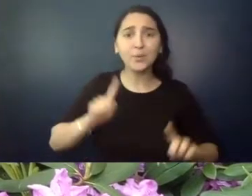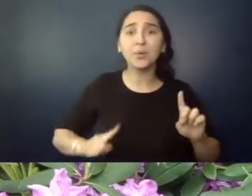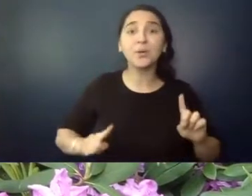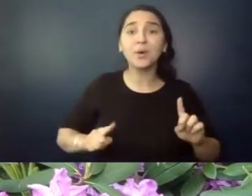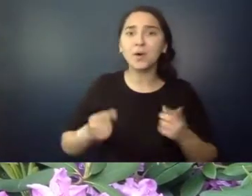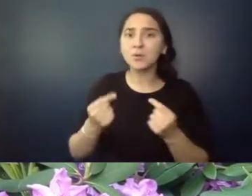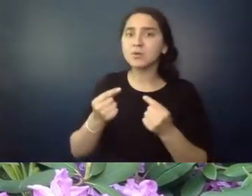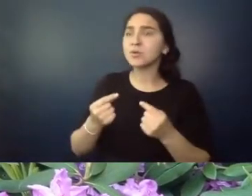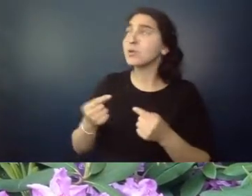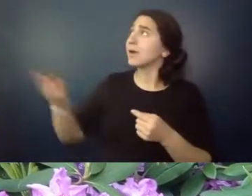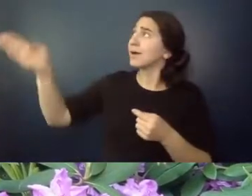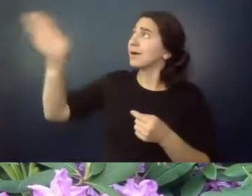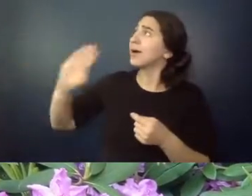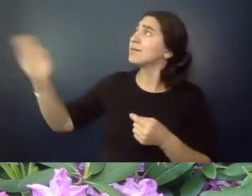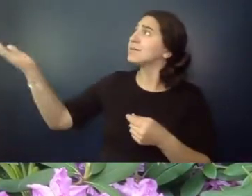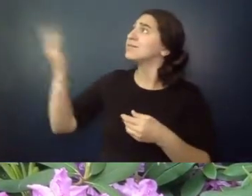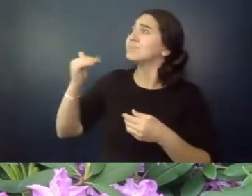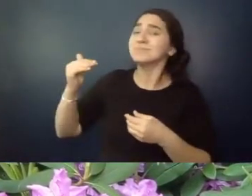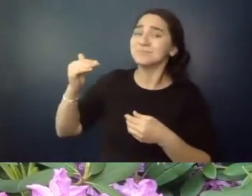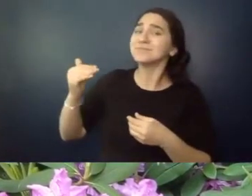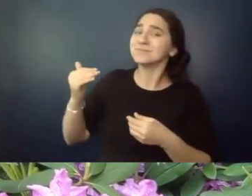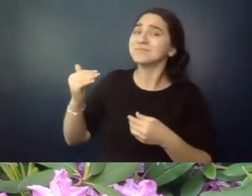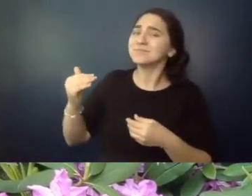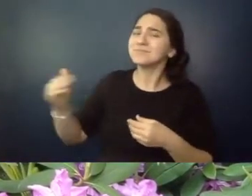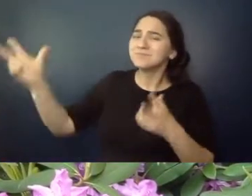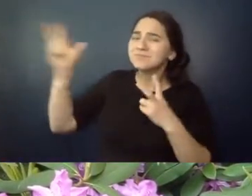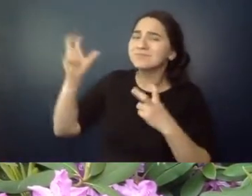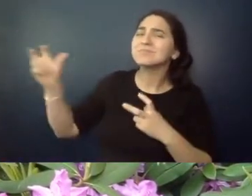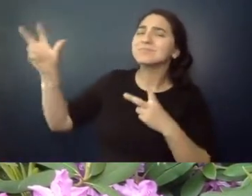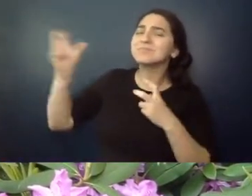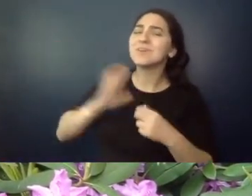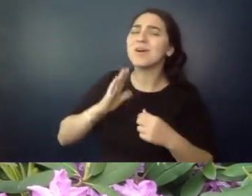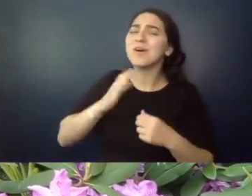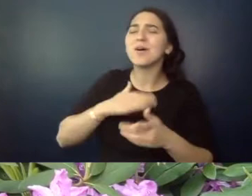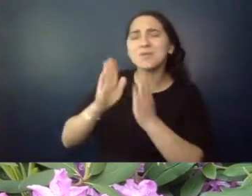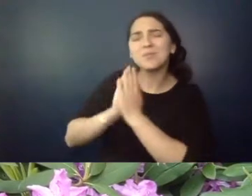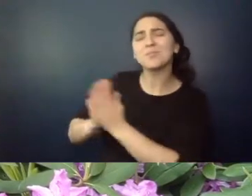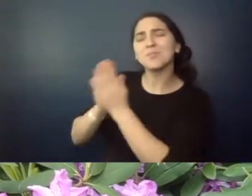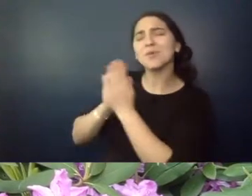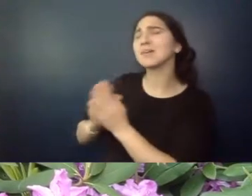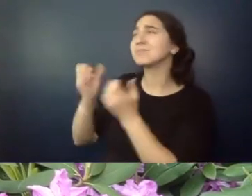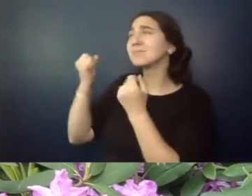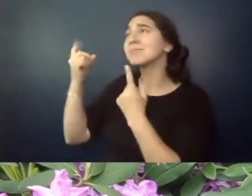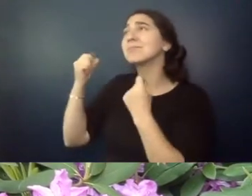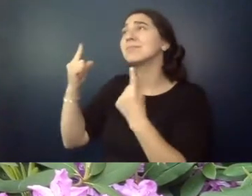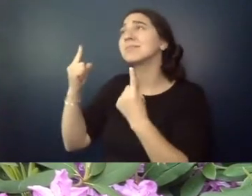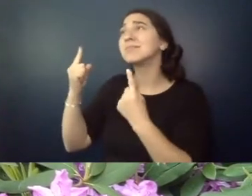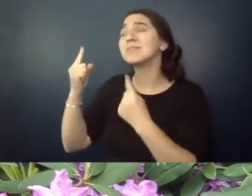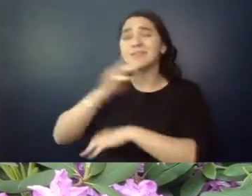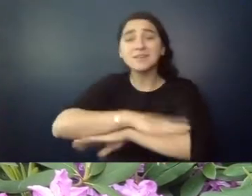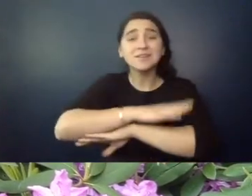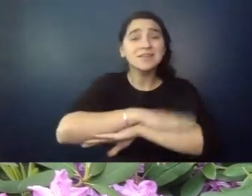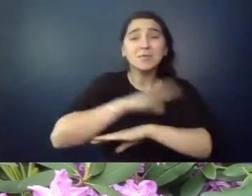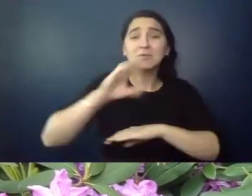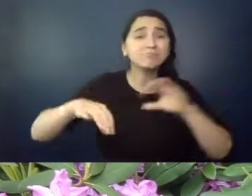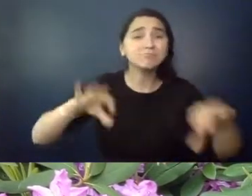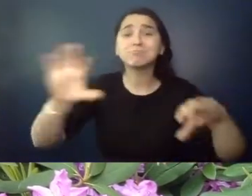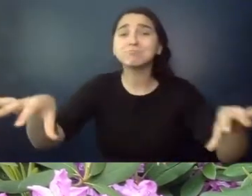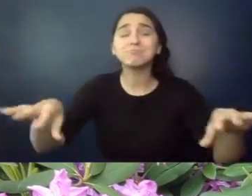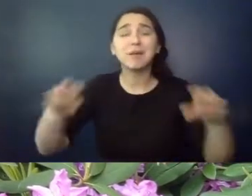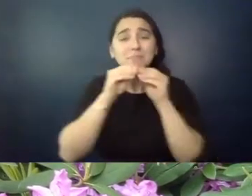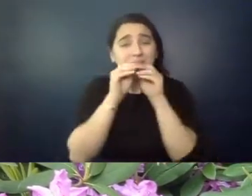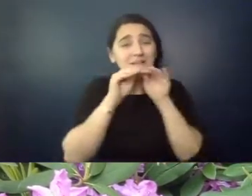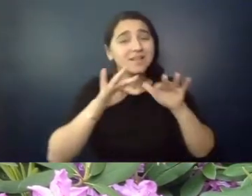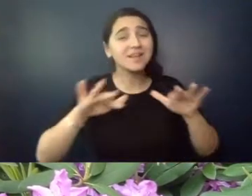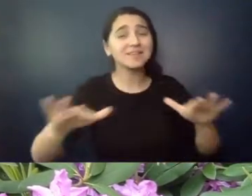you to hear our prayers. We ask that you bless our many tables, that you bless our